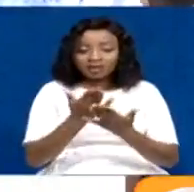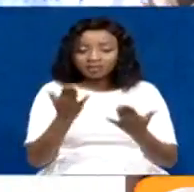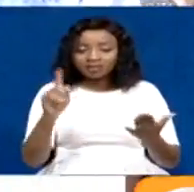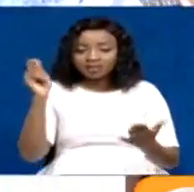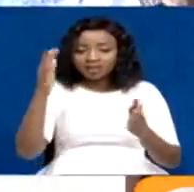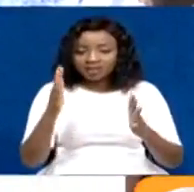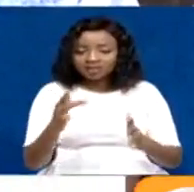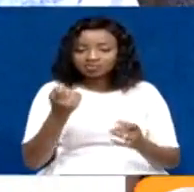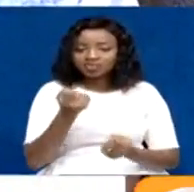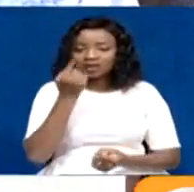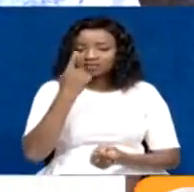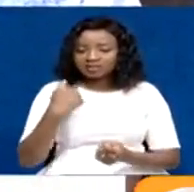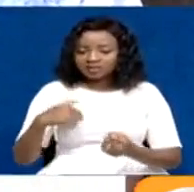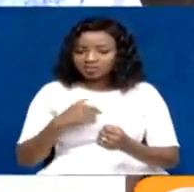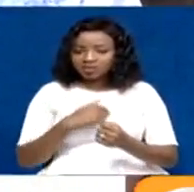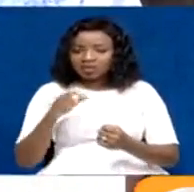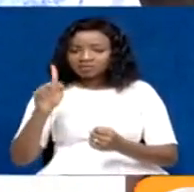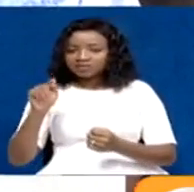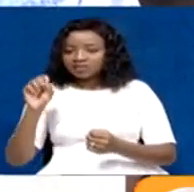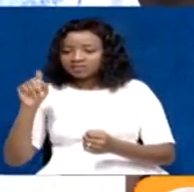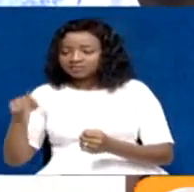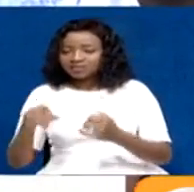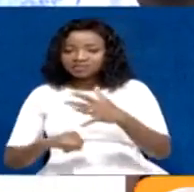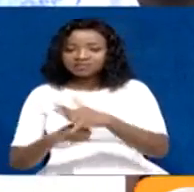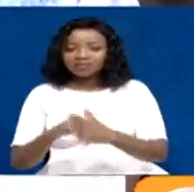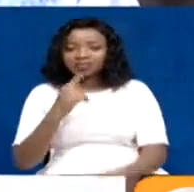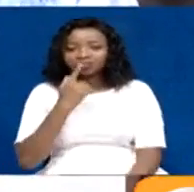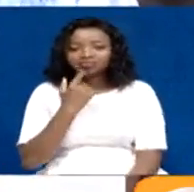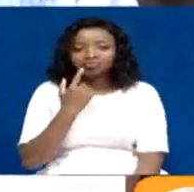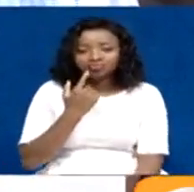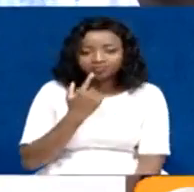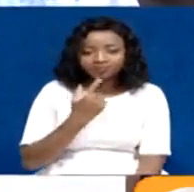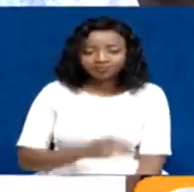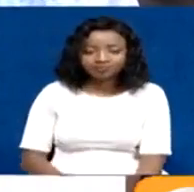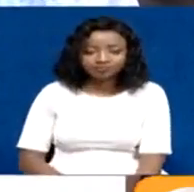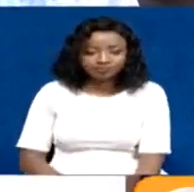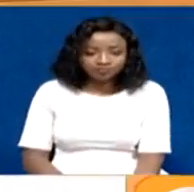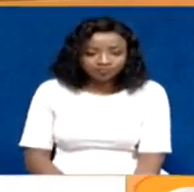who we are going to support as the next president of the Republic of Kenya.